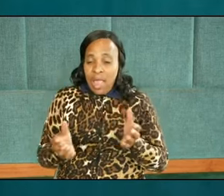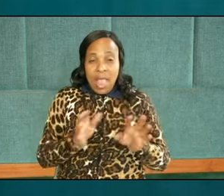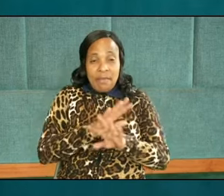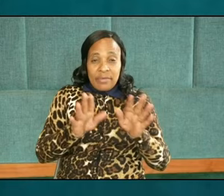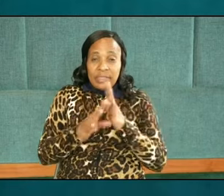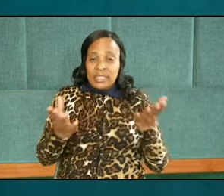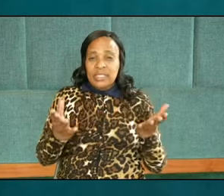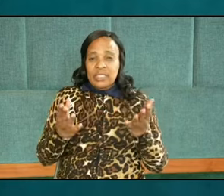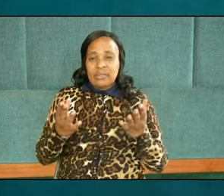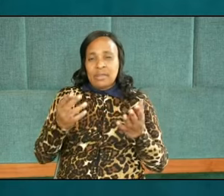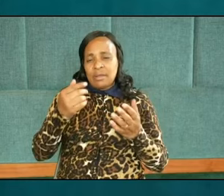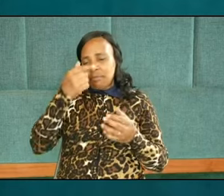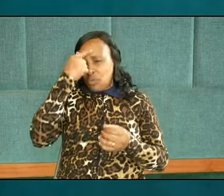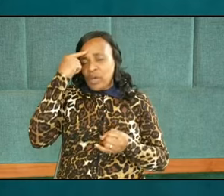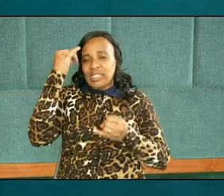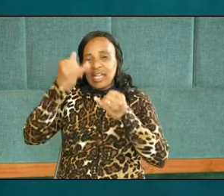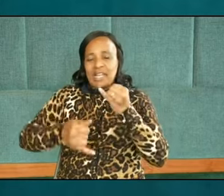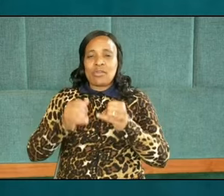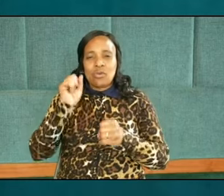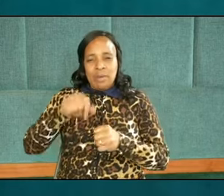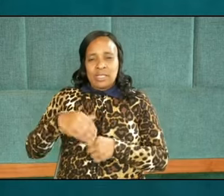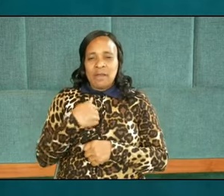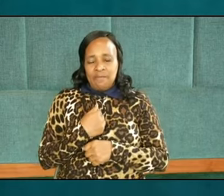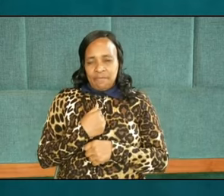you will have it.